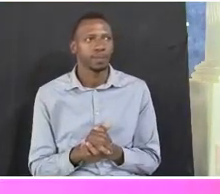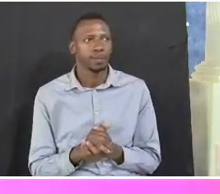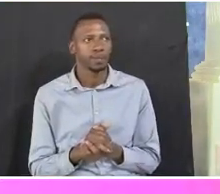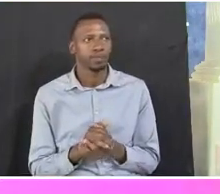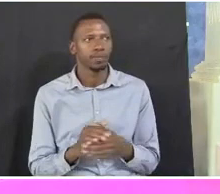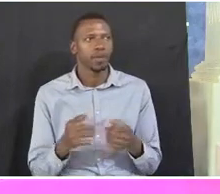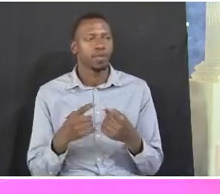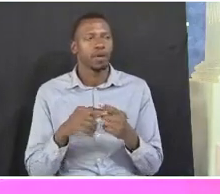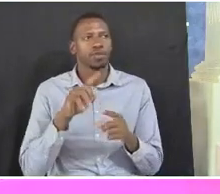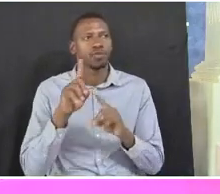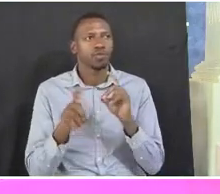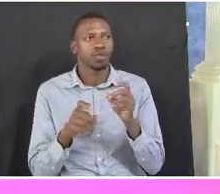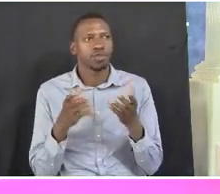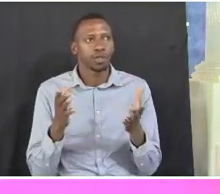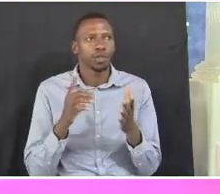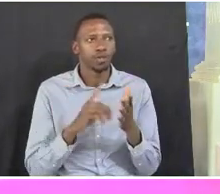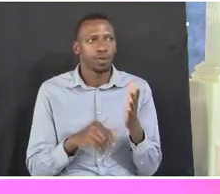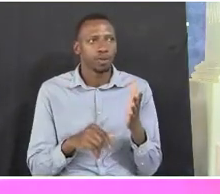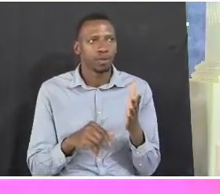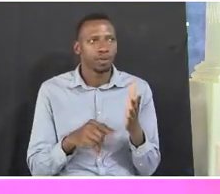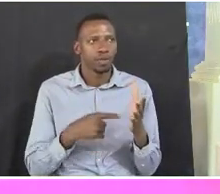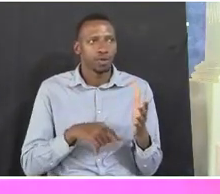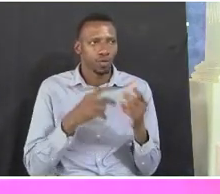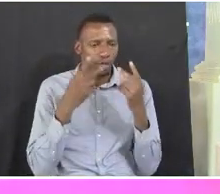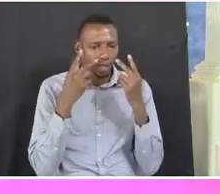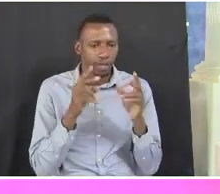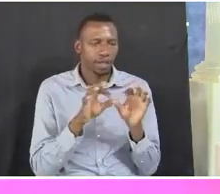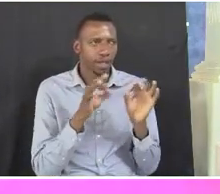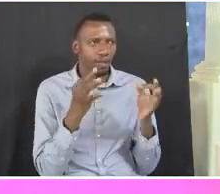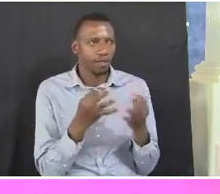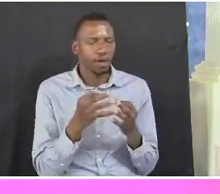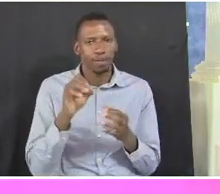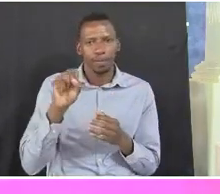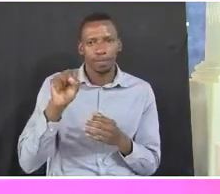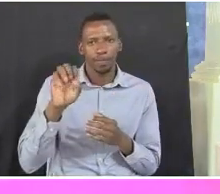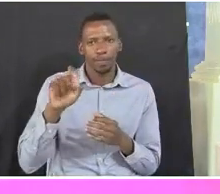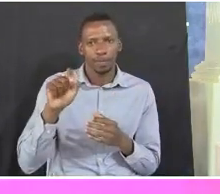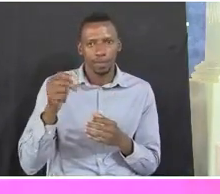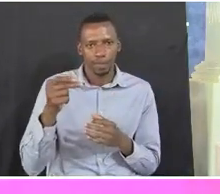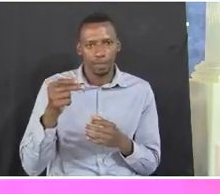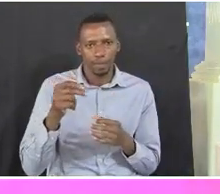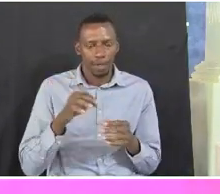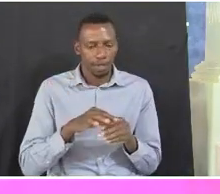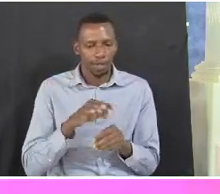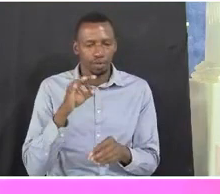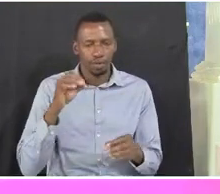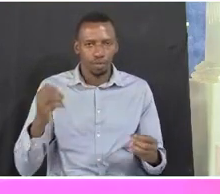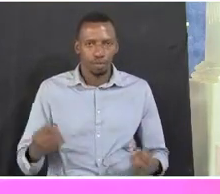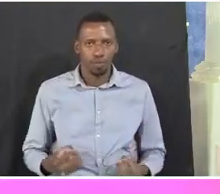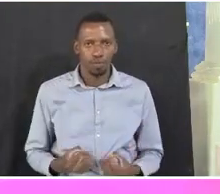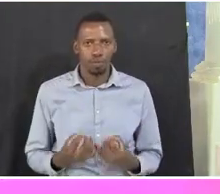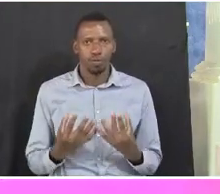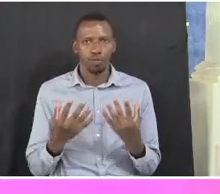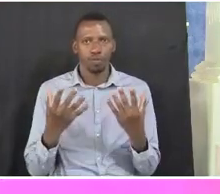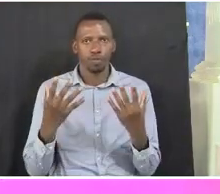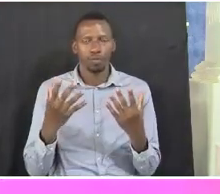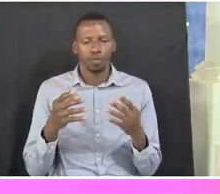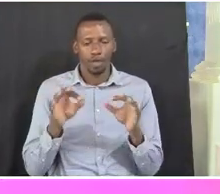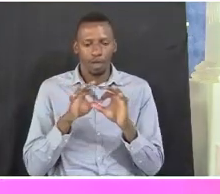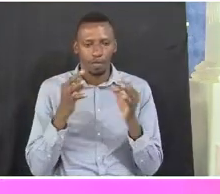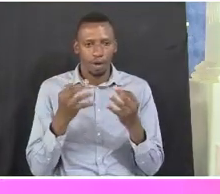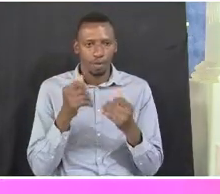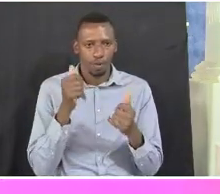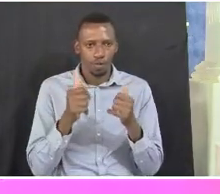The question here is, we see the family of Seth, spiritually revived, a family that is God-centered,